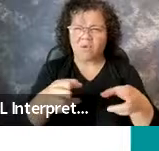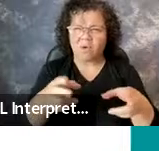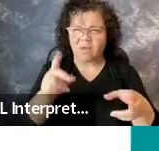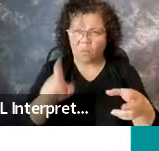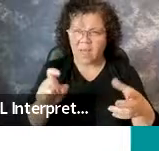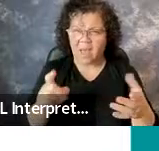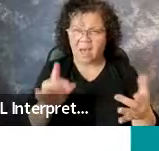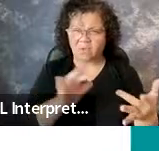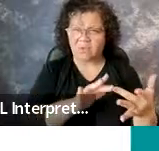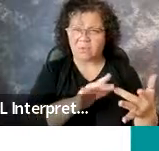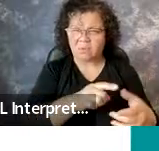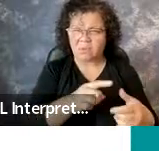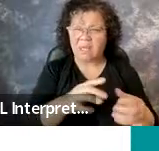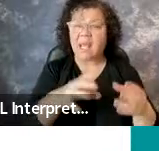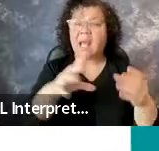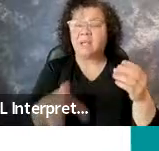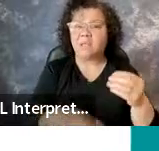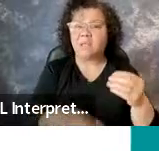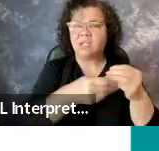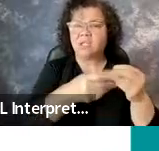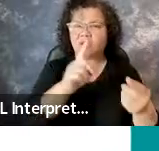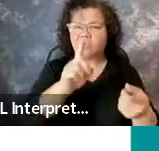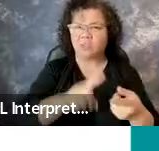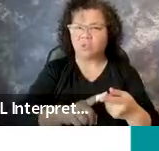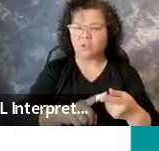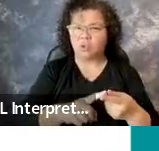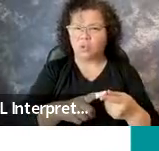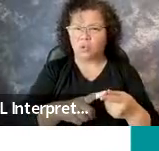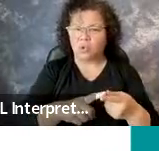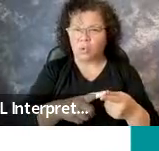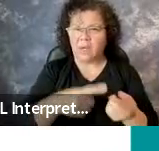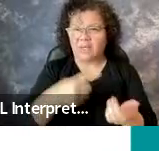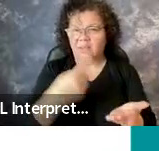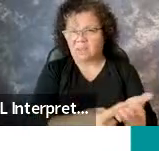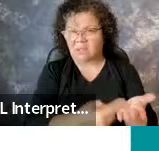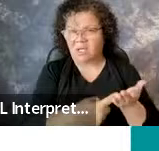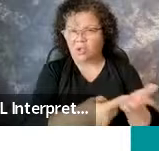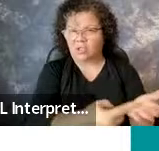in addition to collaborative discussions? That doesn't.